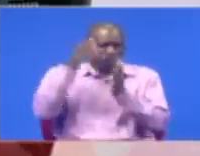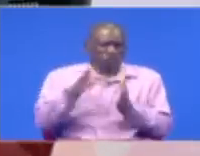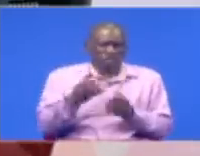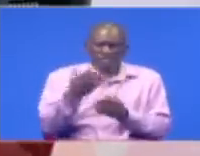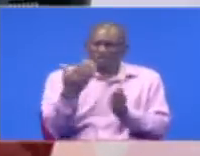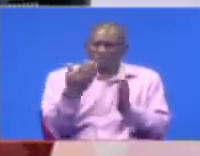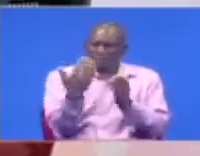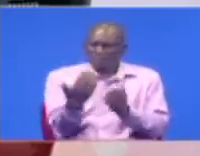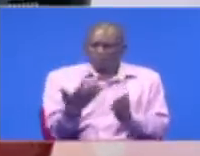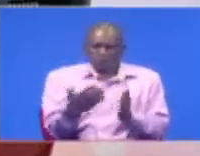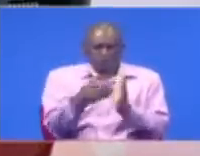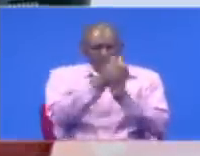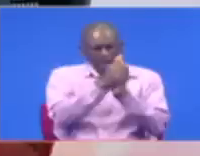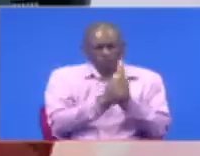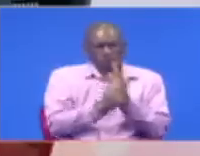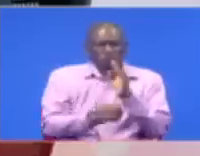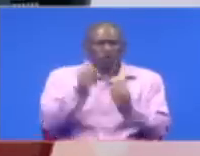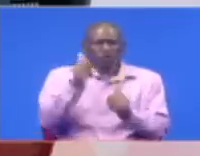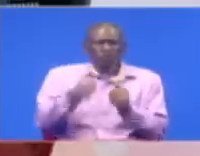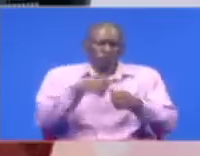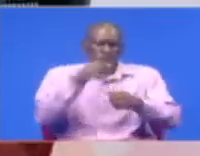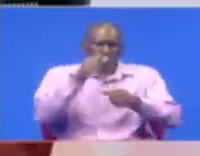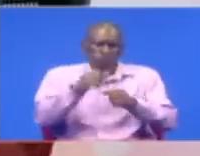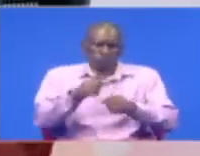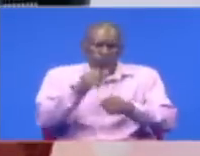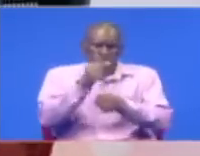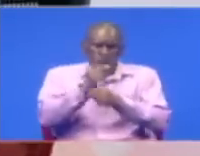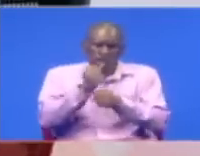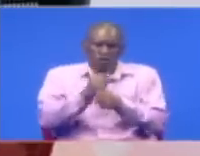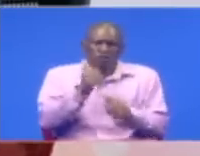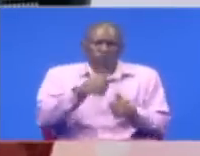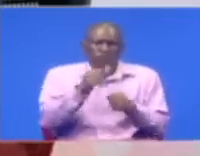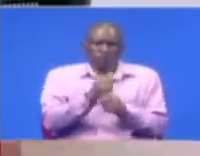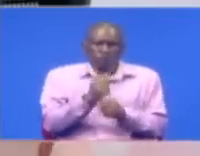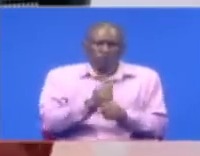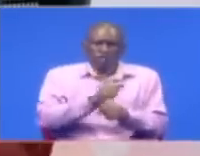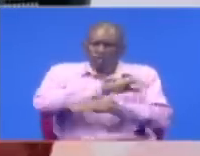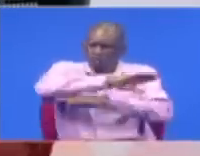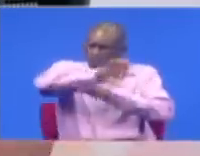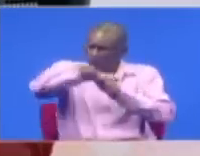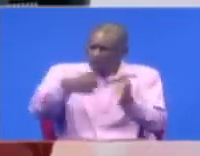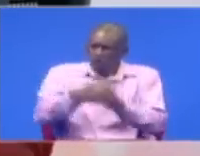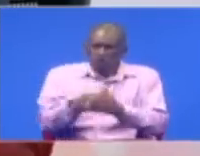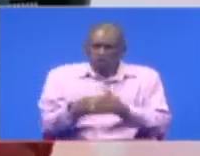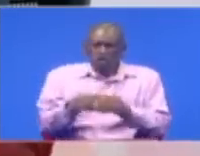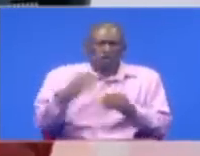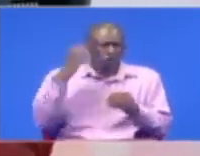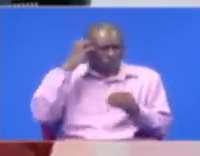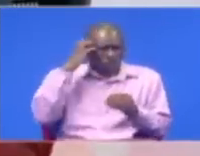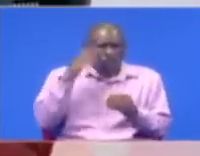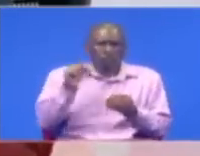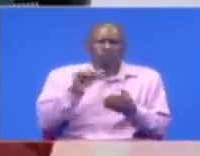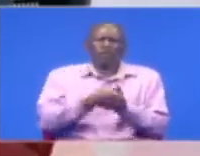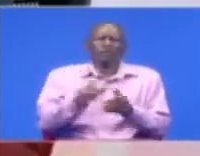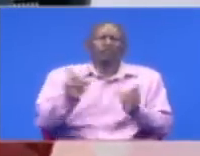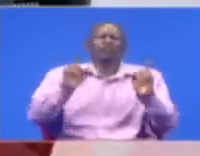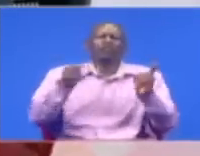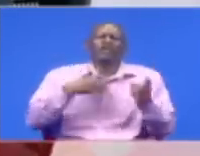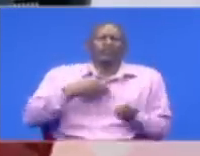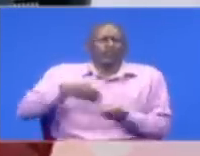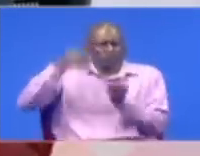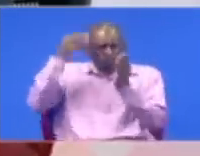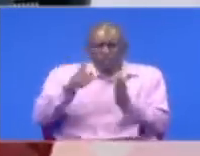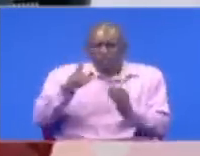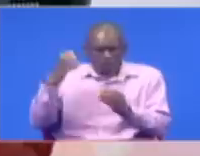handbook that was to operate and is to operate across board. So you do not have a student in one